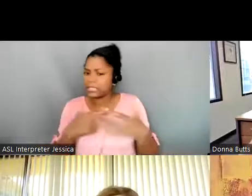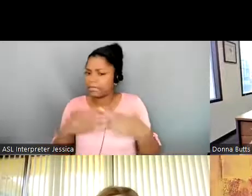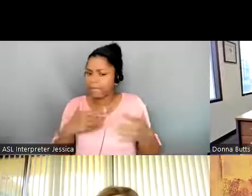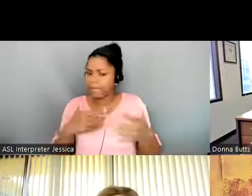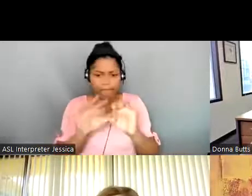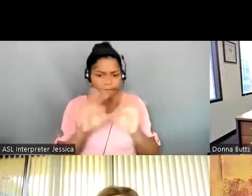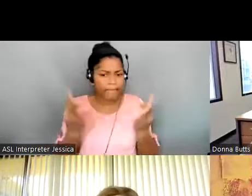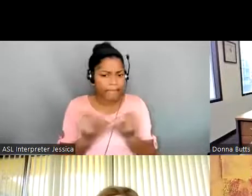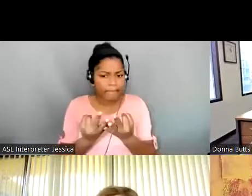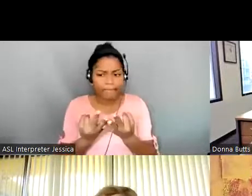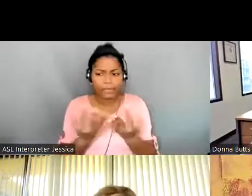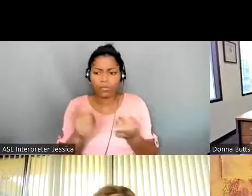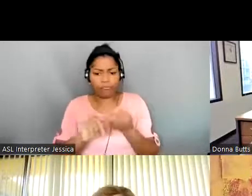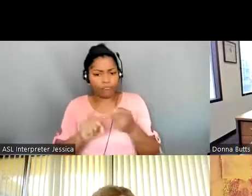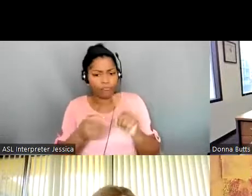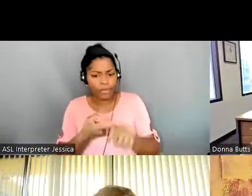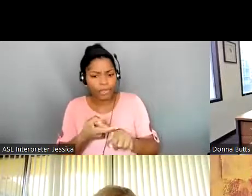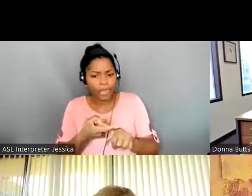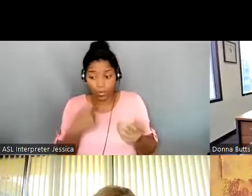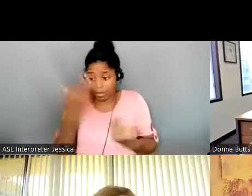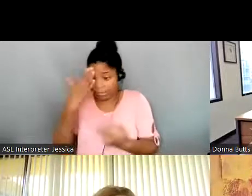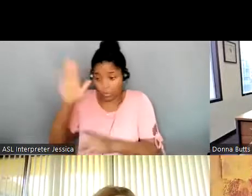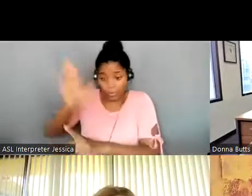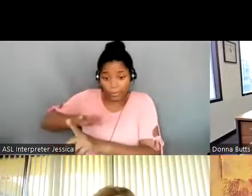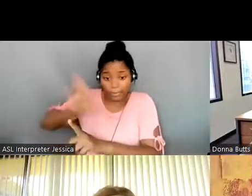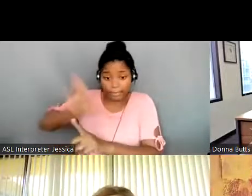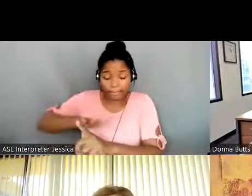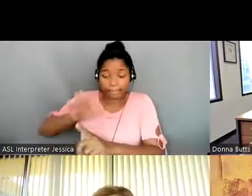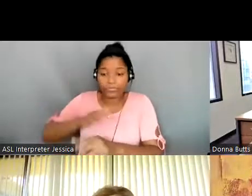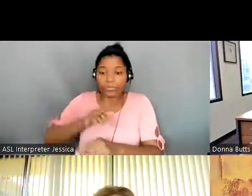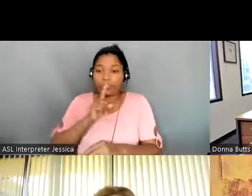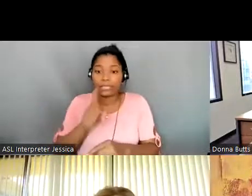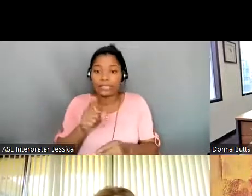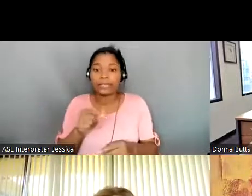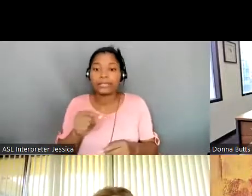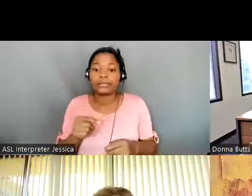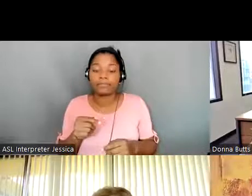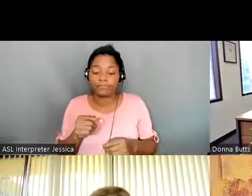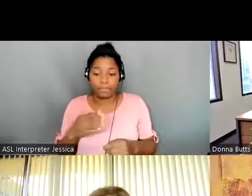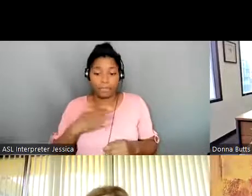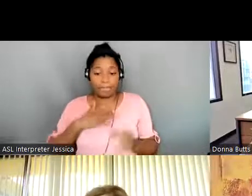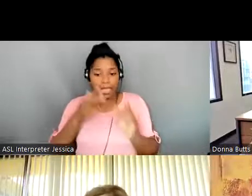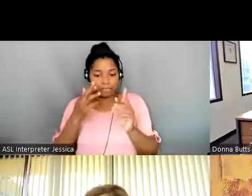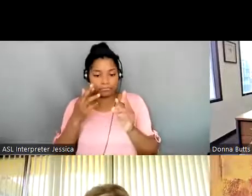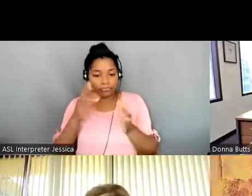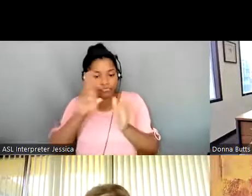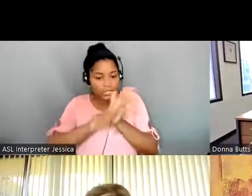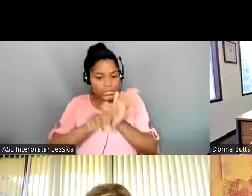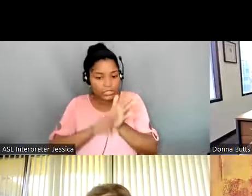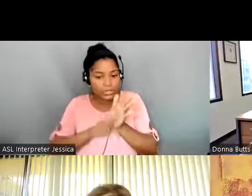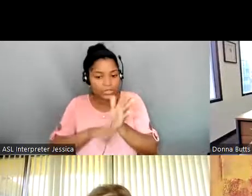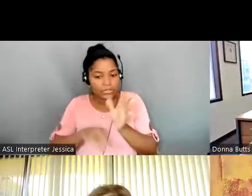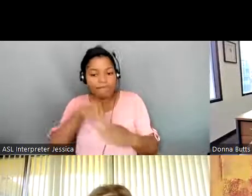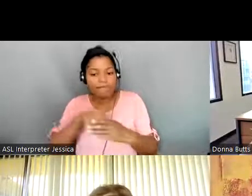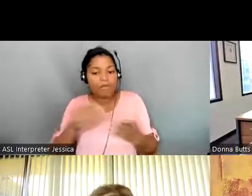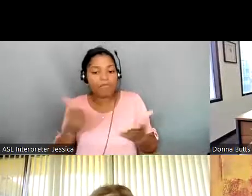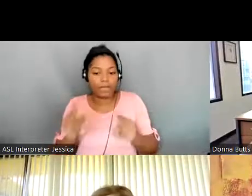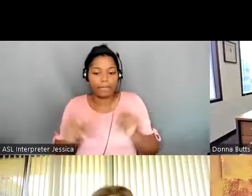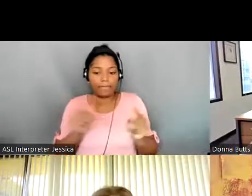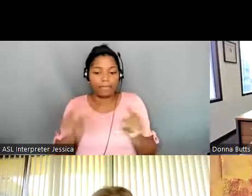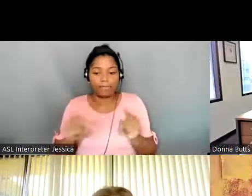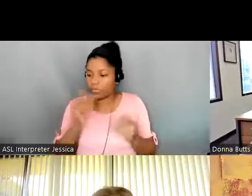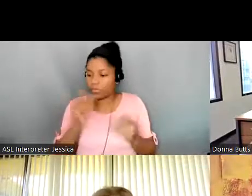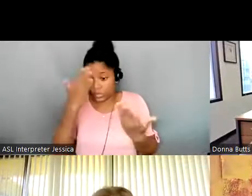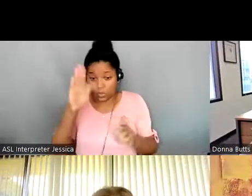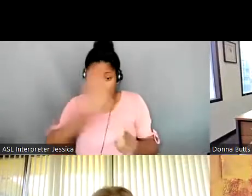other or most of the research that I do is with young and old people who aren't related to each other, there are things that